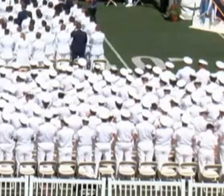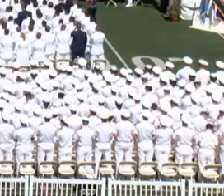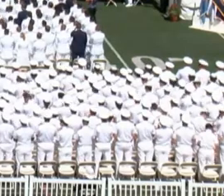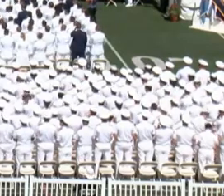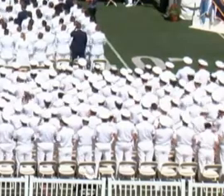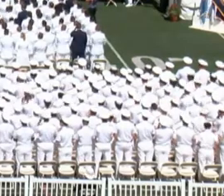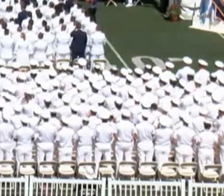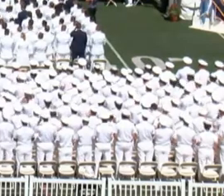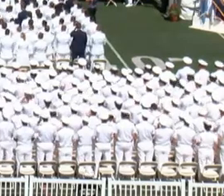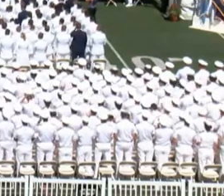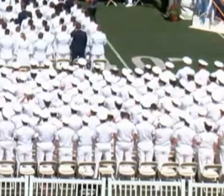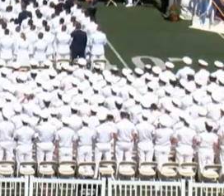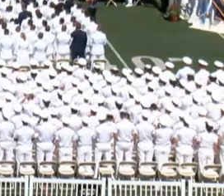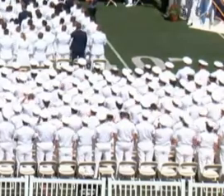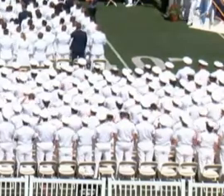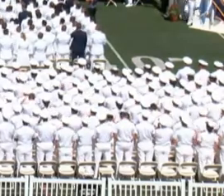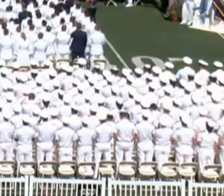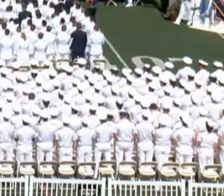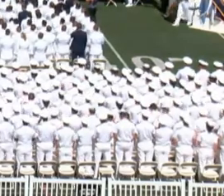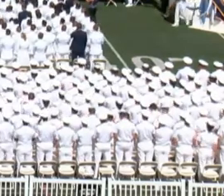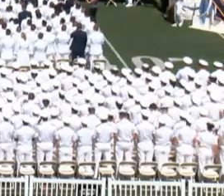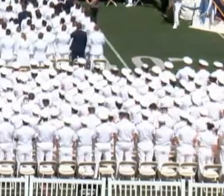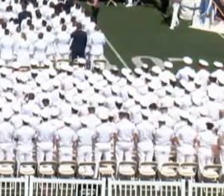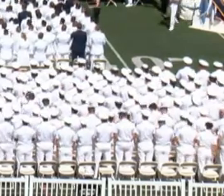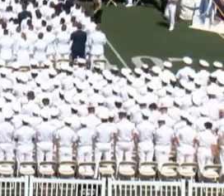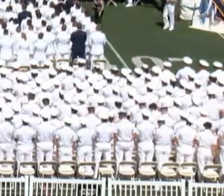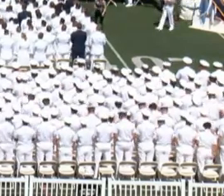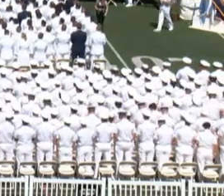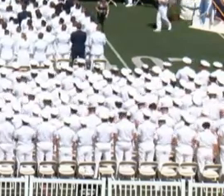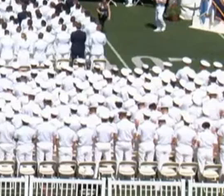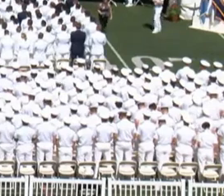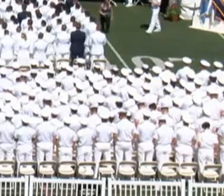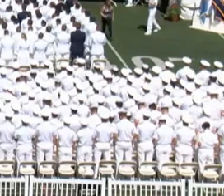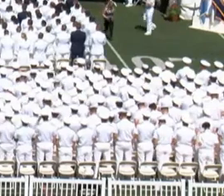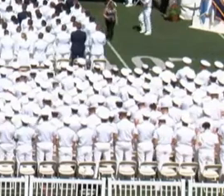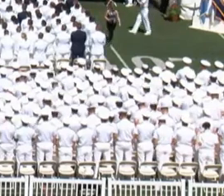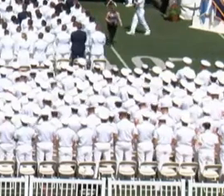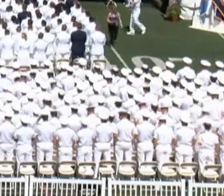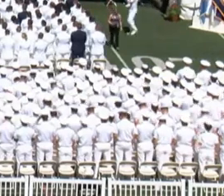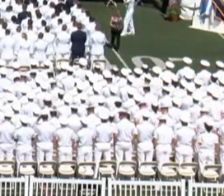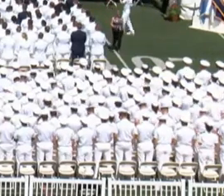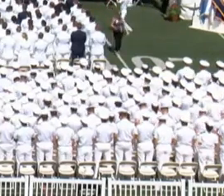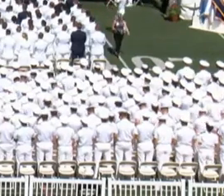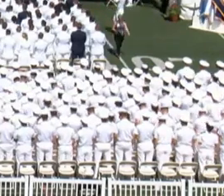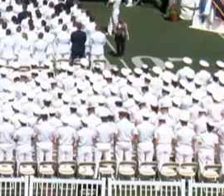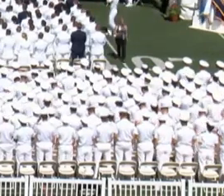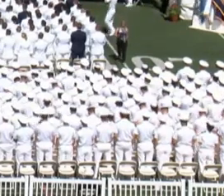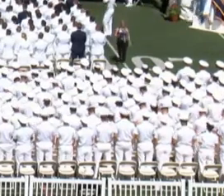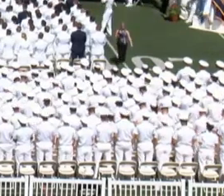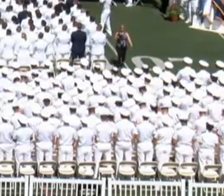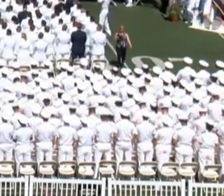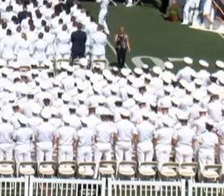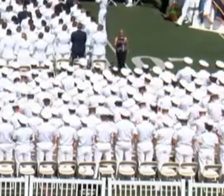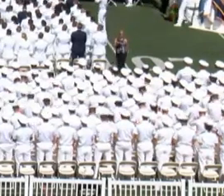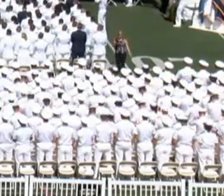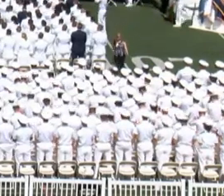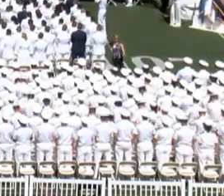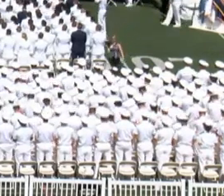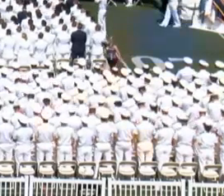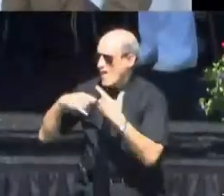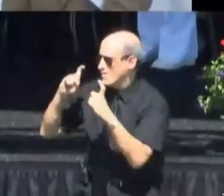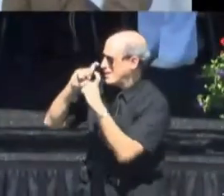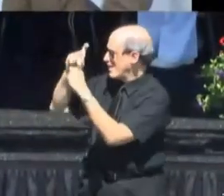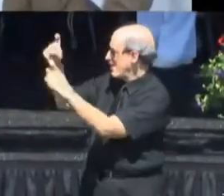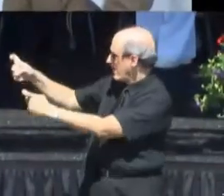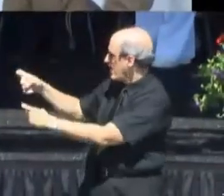General Mattis, on behalf of the class of 2018, we want to thank you for coming to speak to us today. Here presenting as our gift is